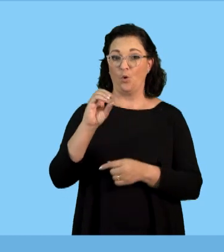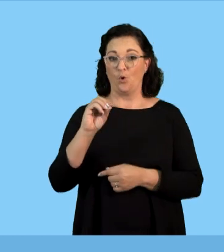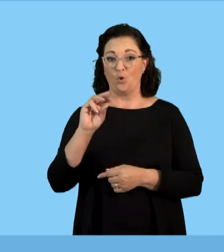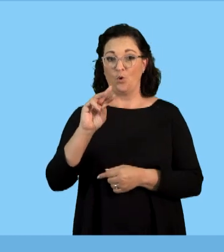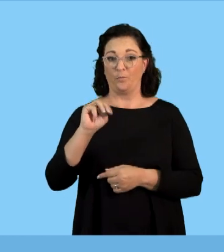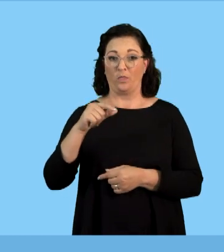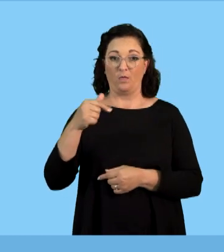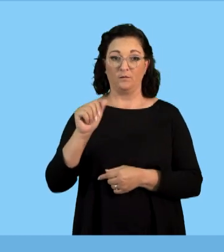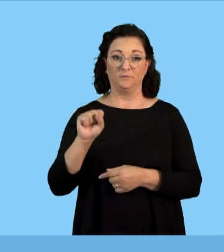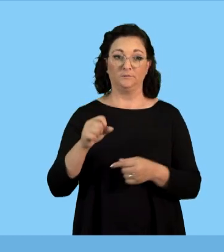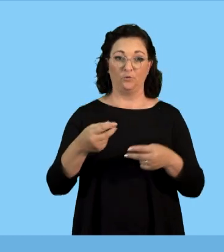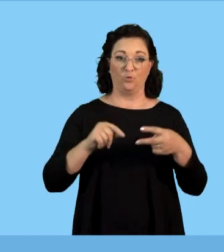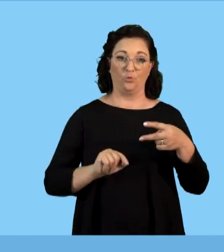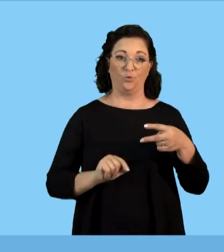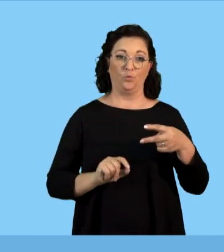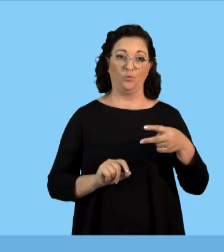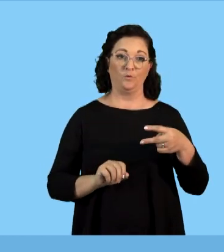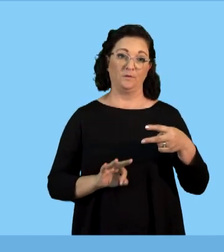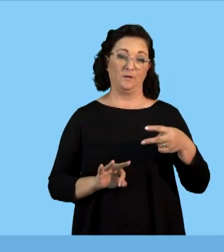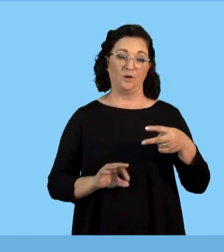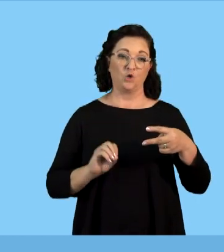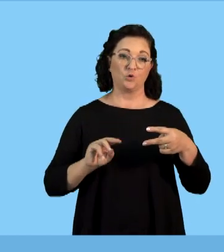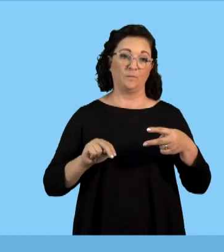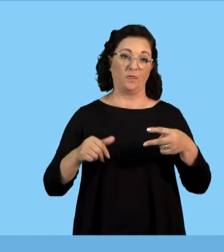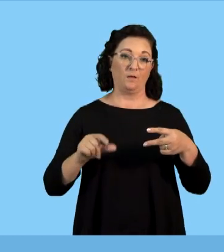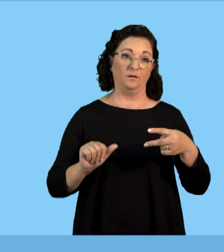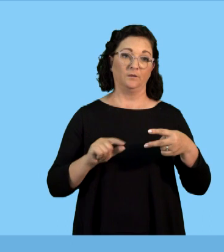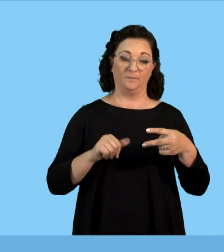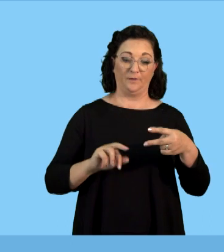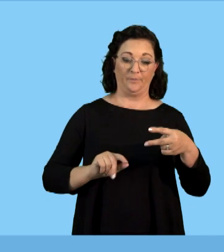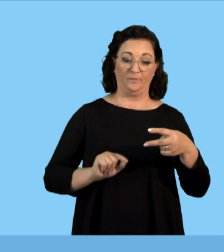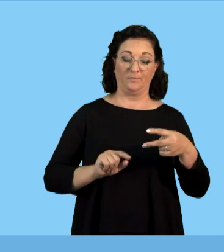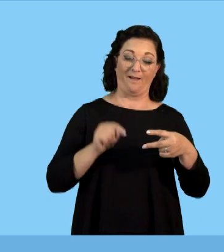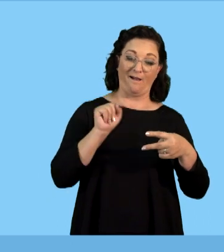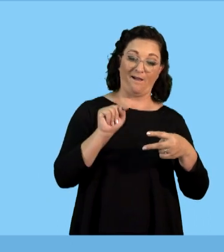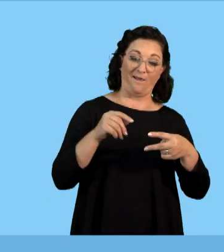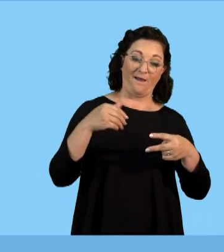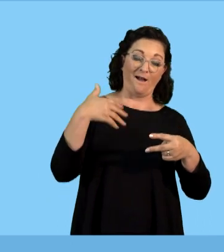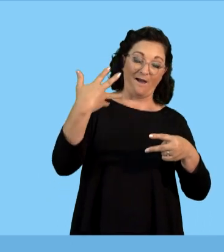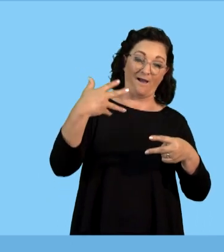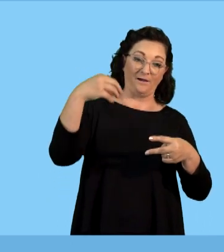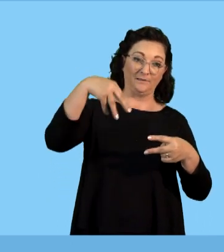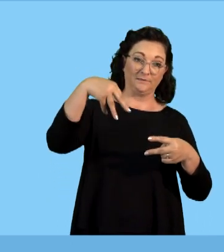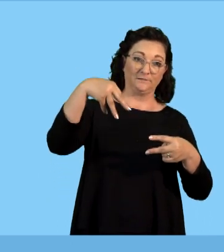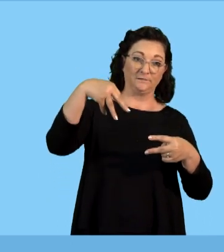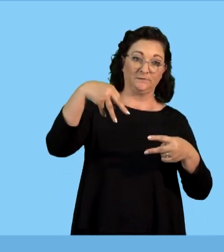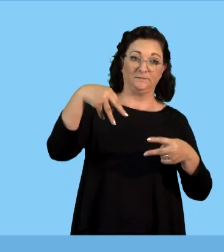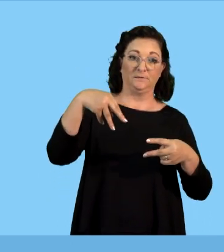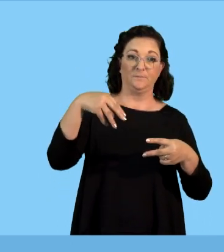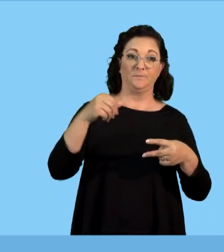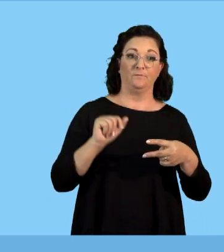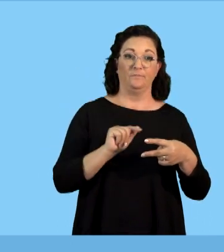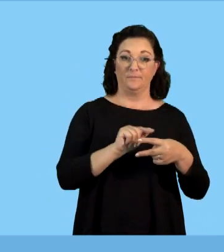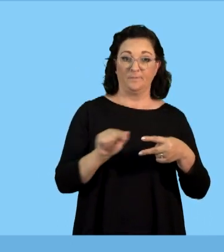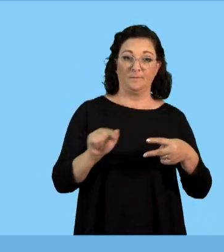was 3 ohms, it would then mean that because the resistance at bulb number 1 is higher than the resistance at bulb number 2,